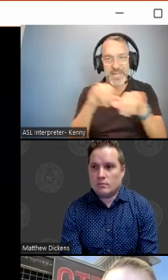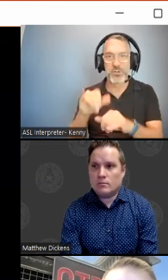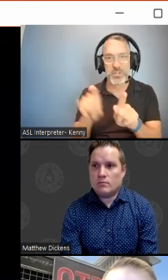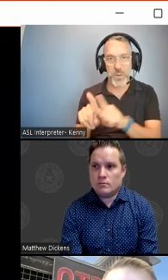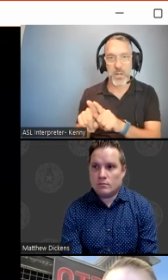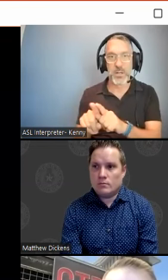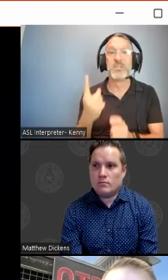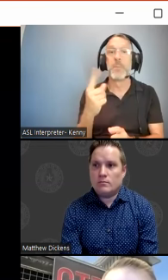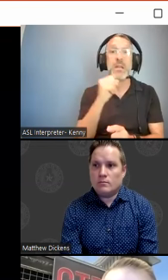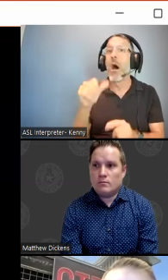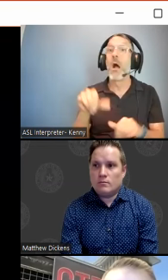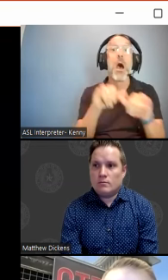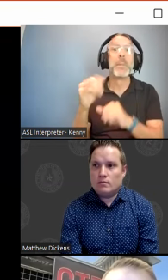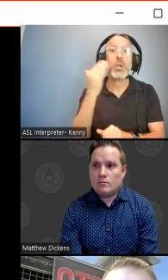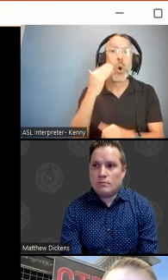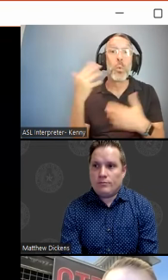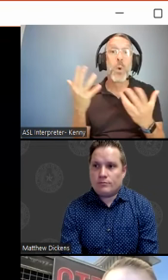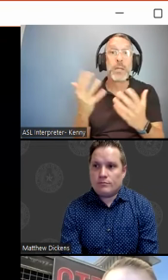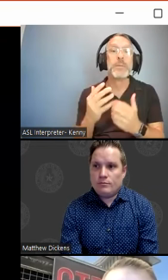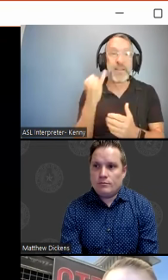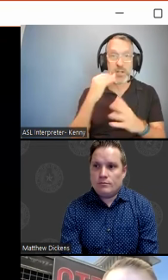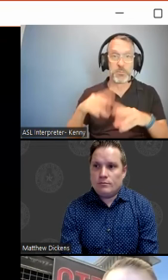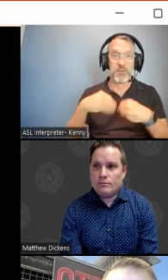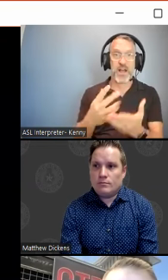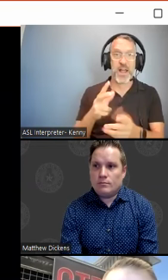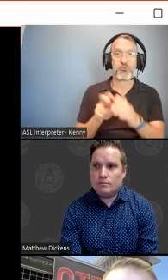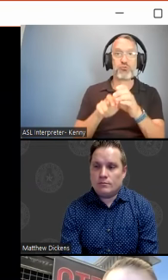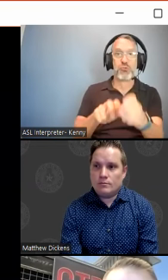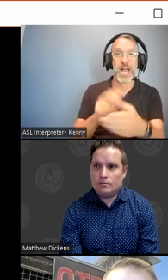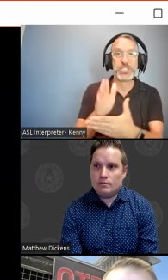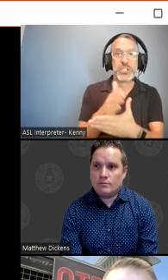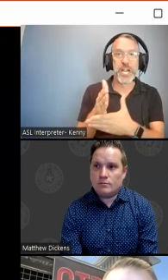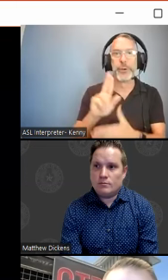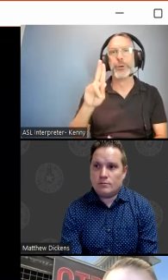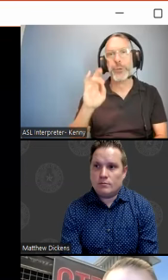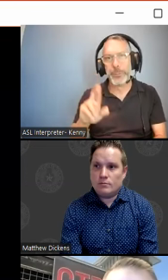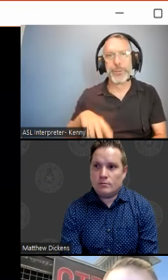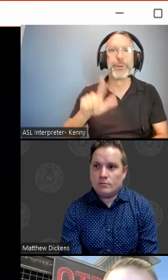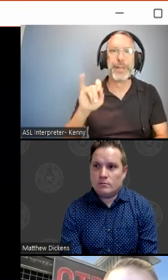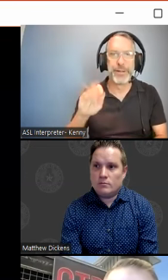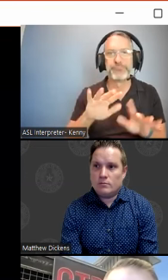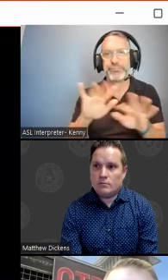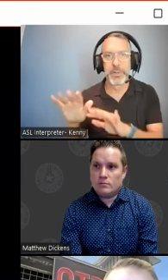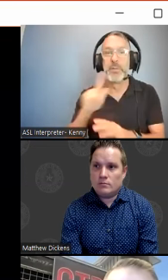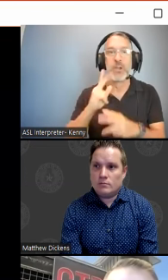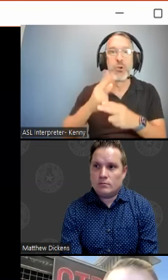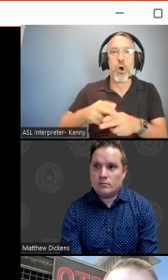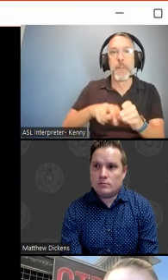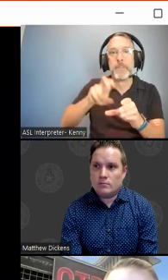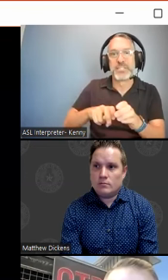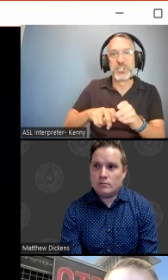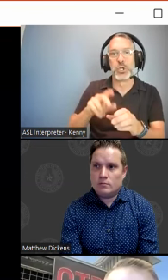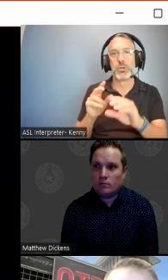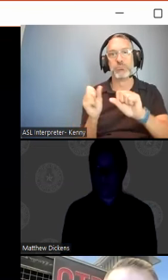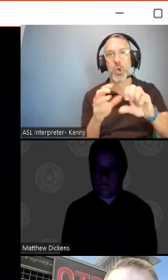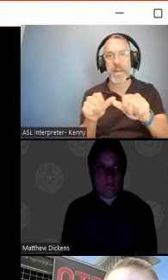be commonly known is that if you provide ride share dedicated area, it would be considered passenger loading areas